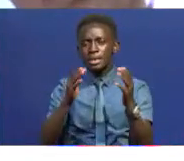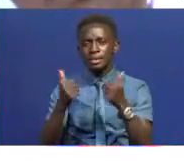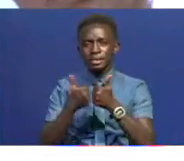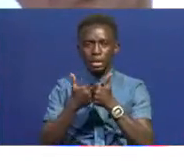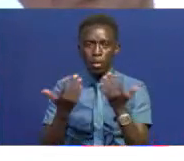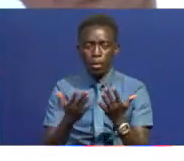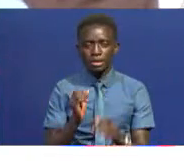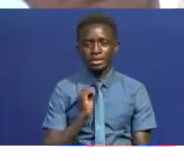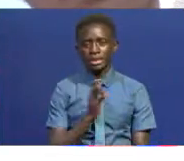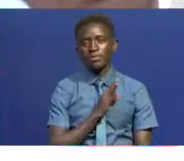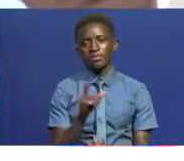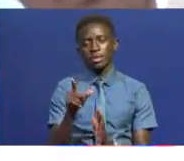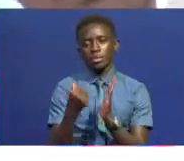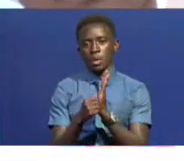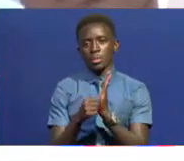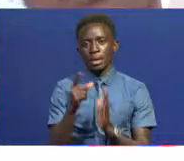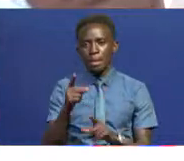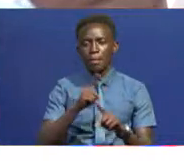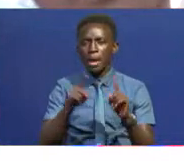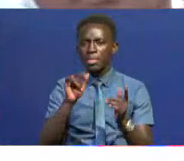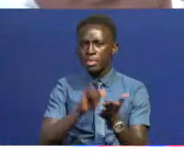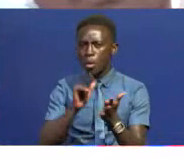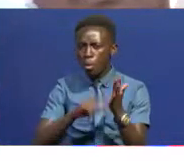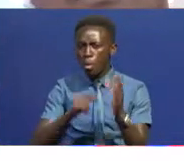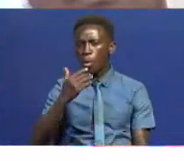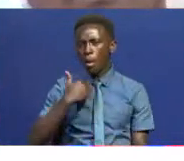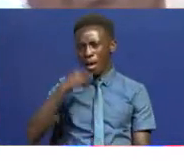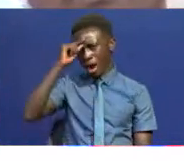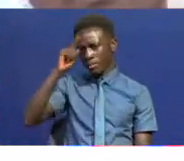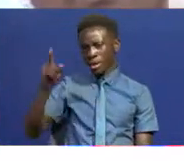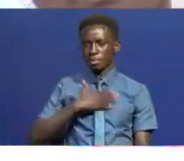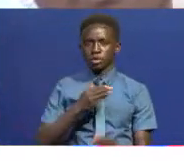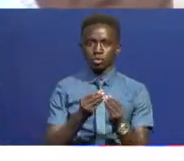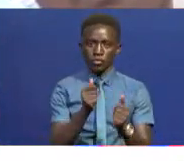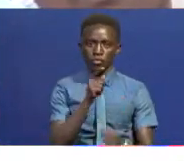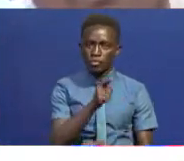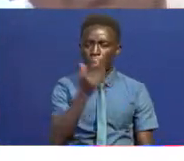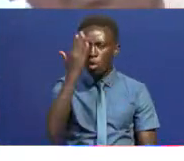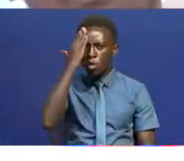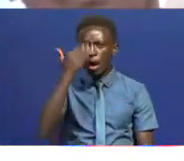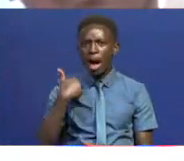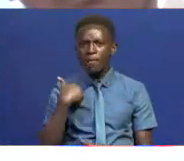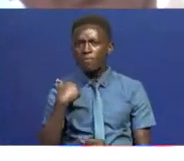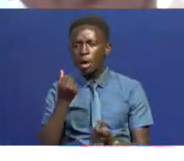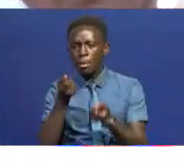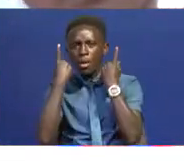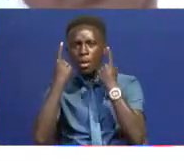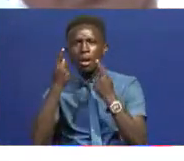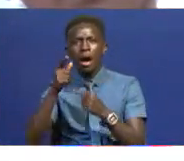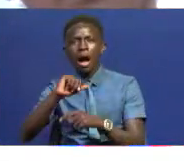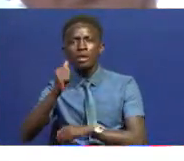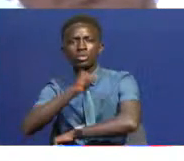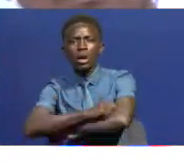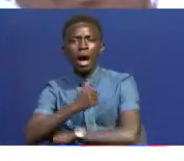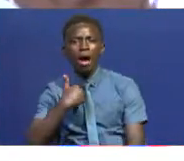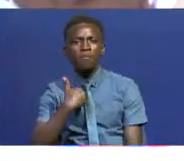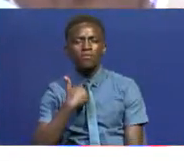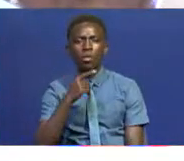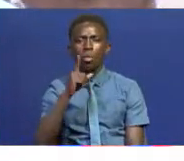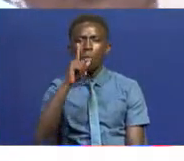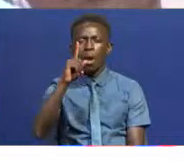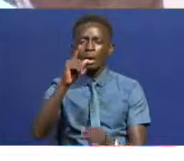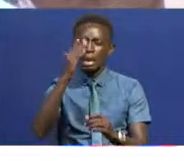staffing. And that's what we want the government to address. You realize that there are some schools that have only one teacher, a head teacher